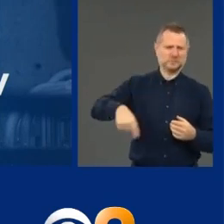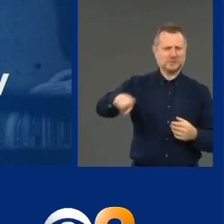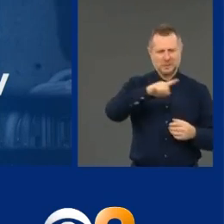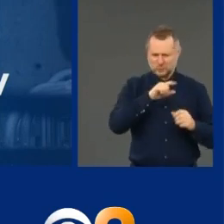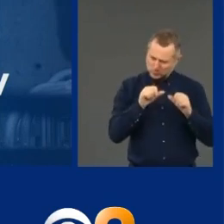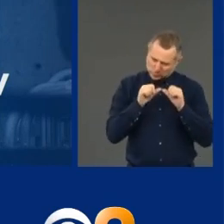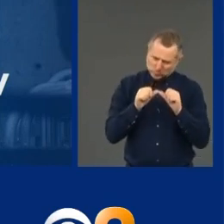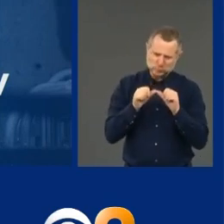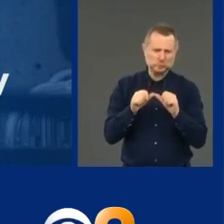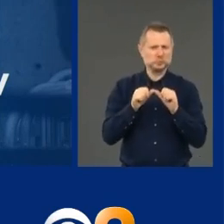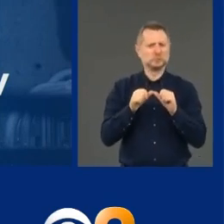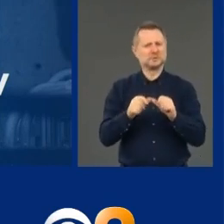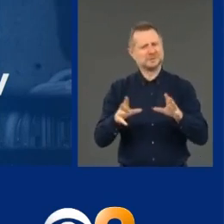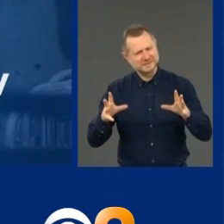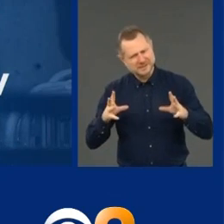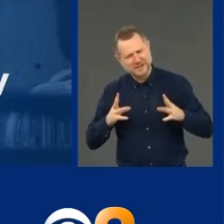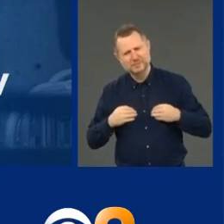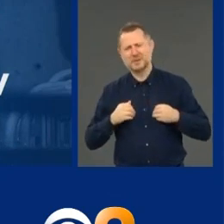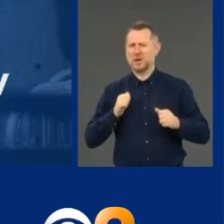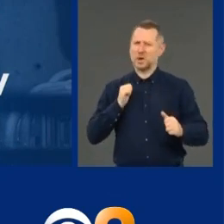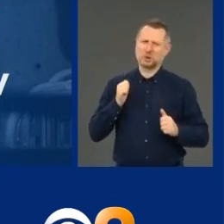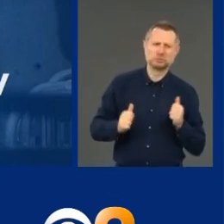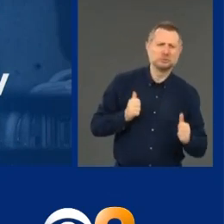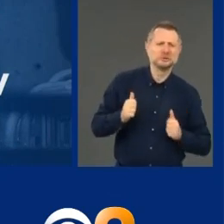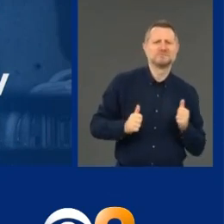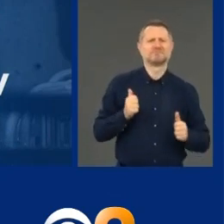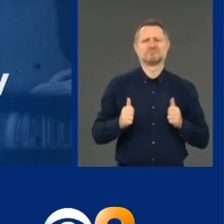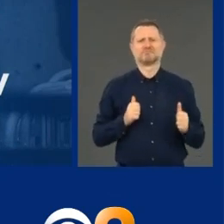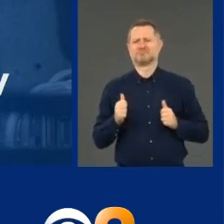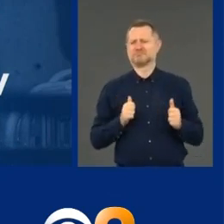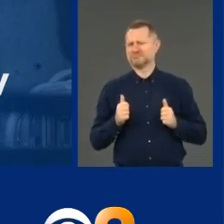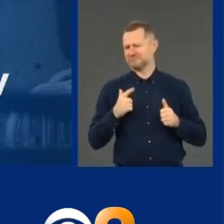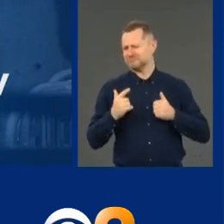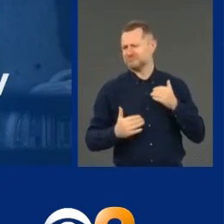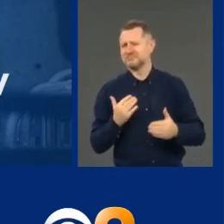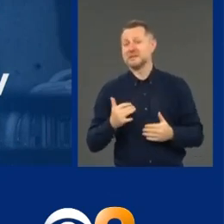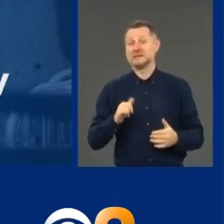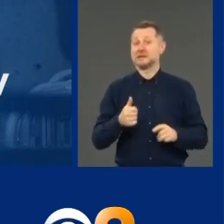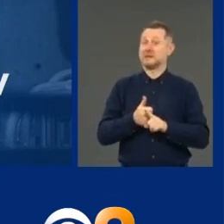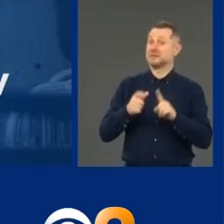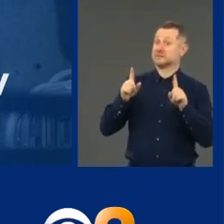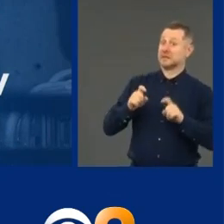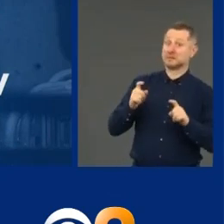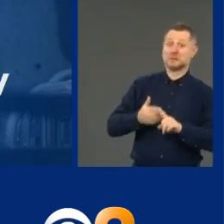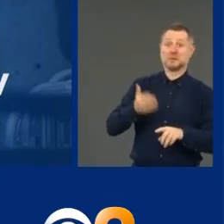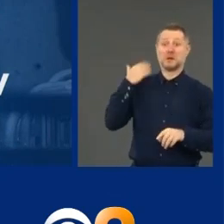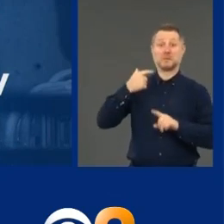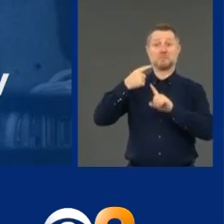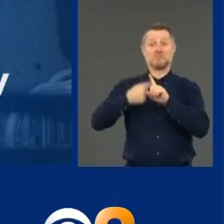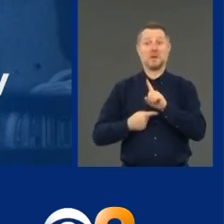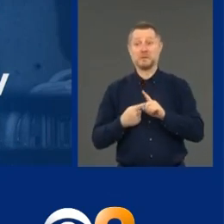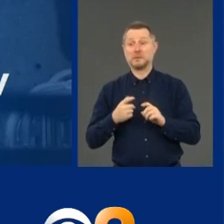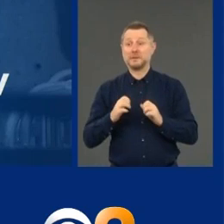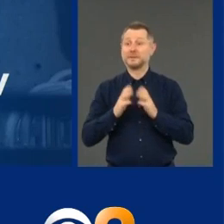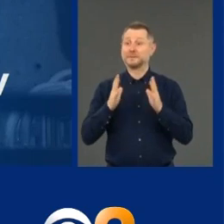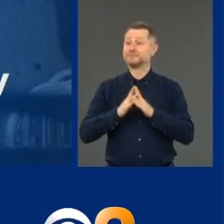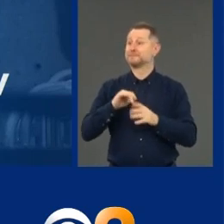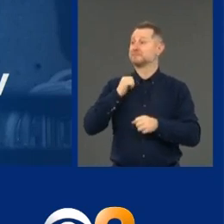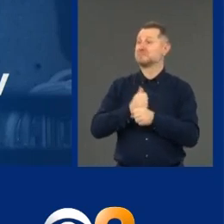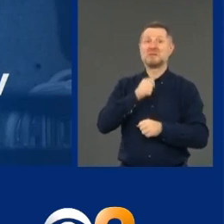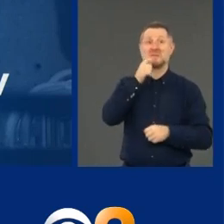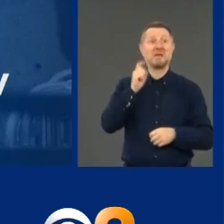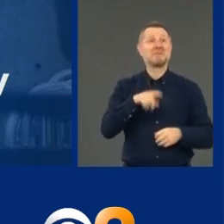step up, right? This is not you. And by the way, just because you got a test 1 month ago doesn't mean you shouldn't go get another test, right? You